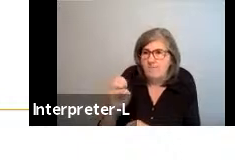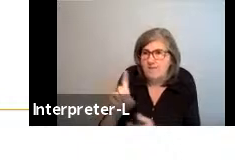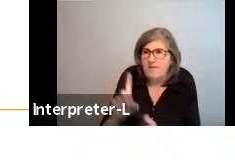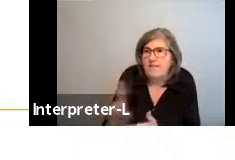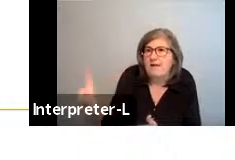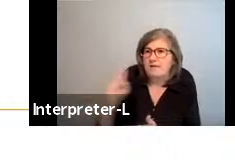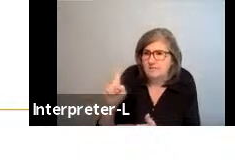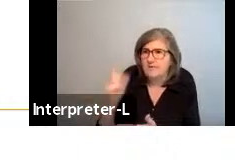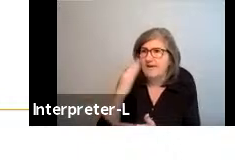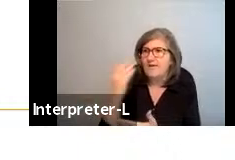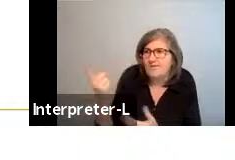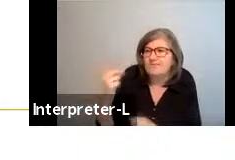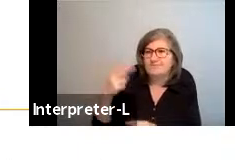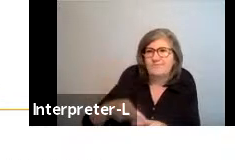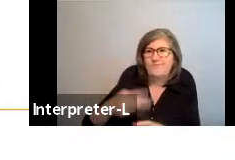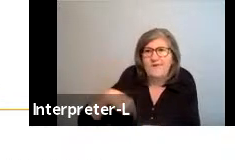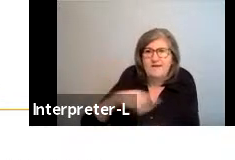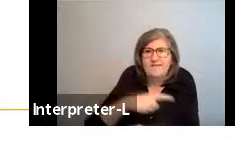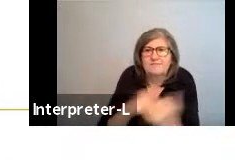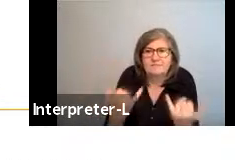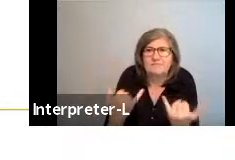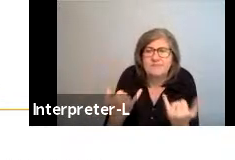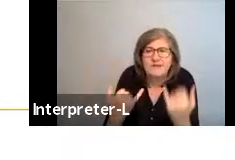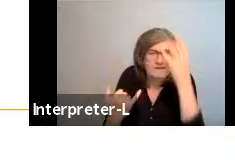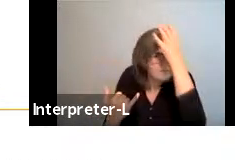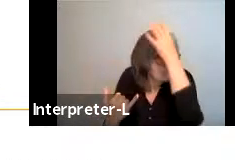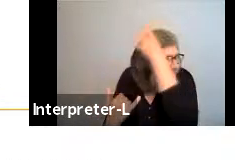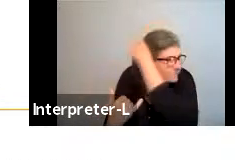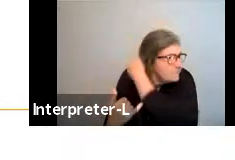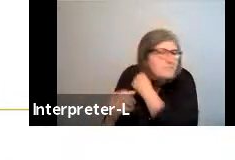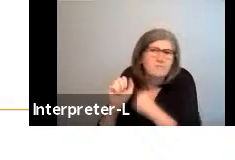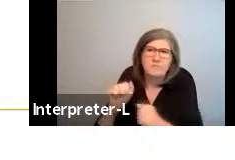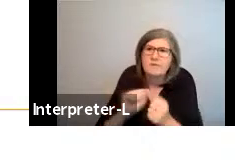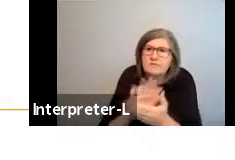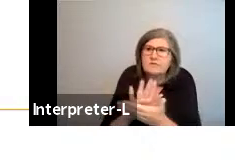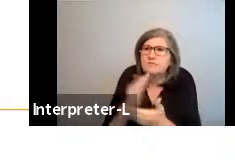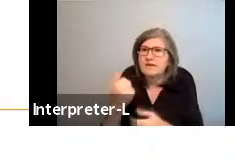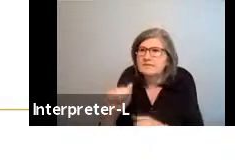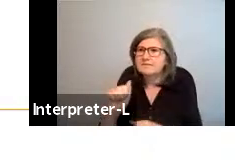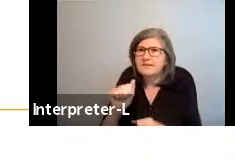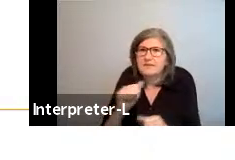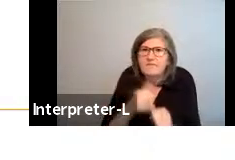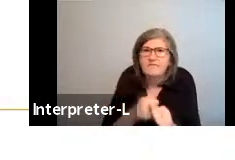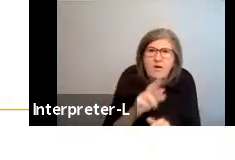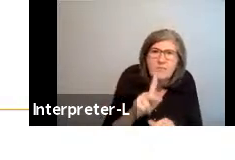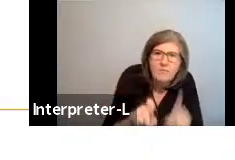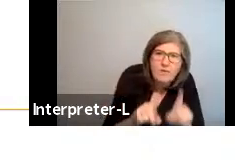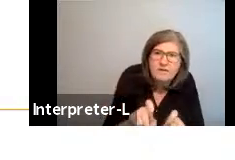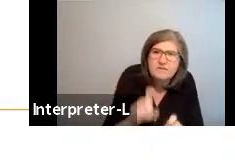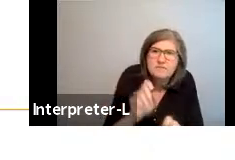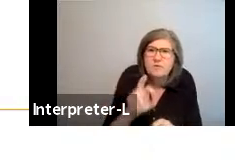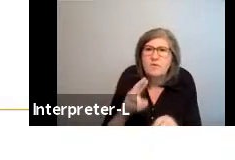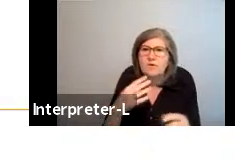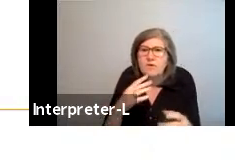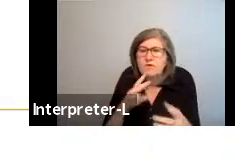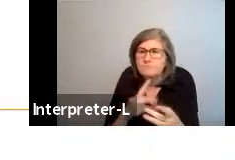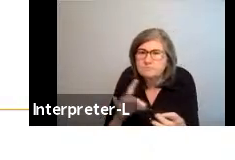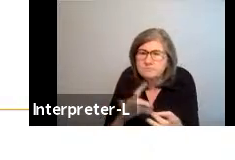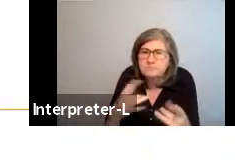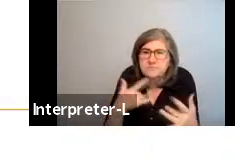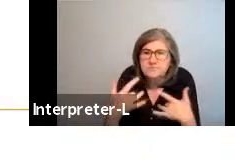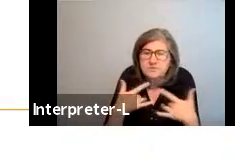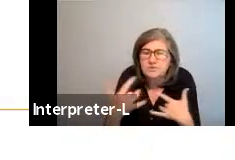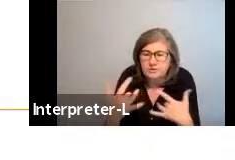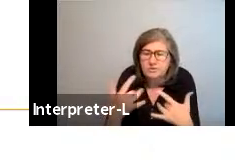know Farah is joining us today so that we can address any of the follow-up questions or concerns that the